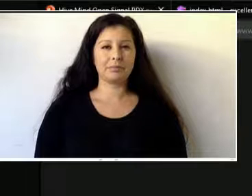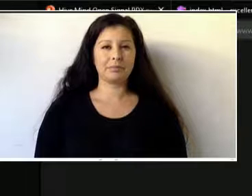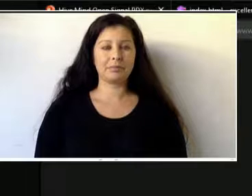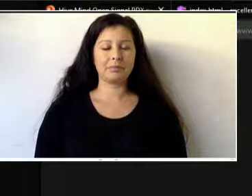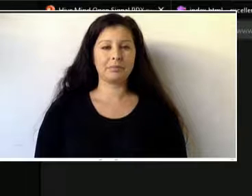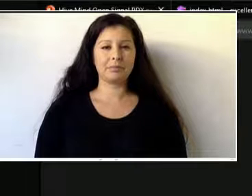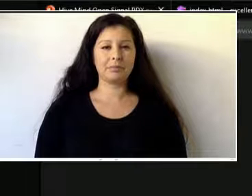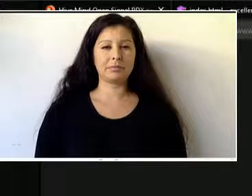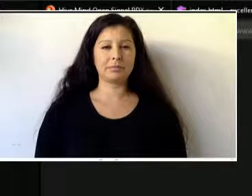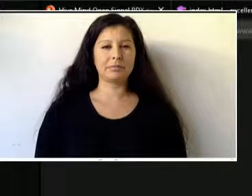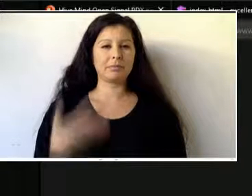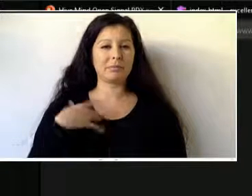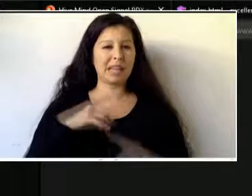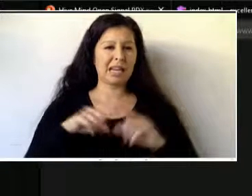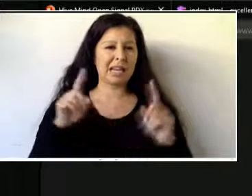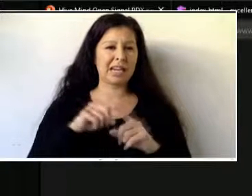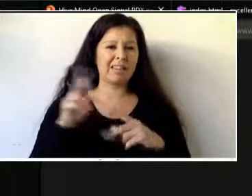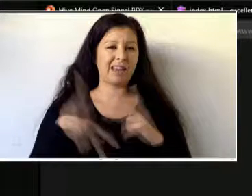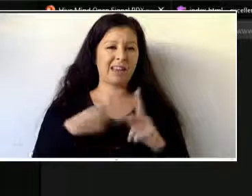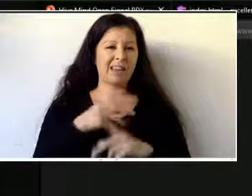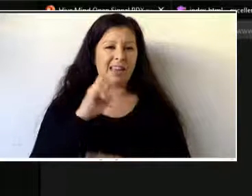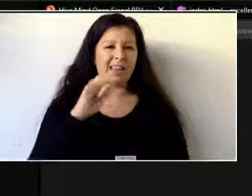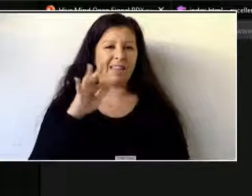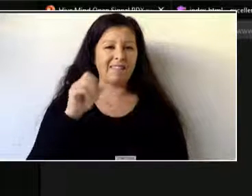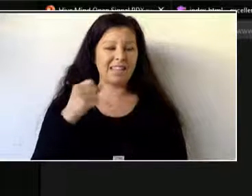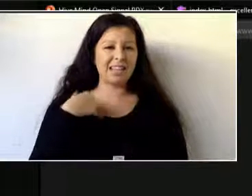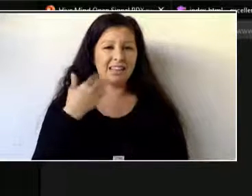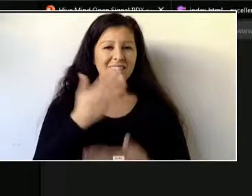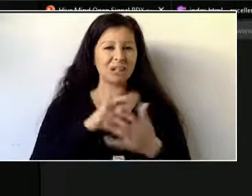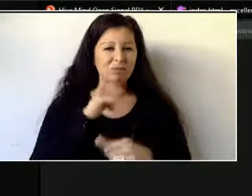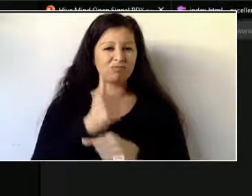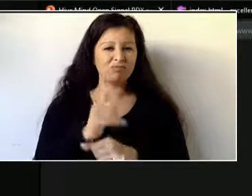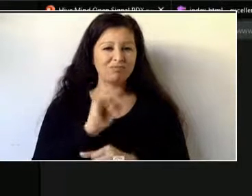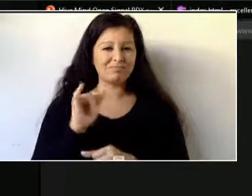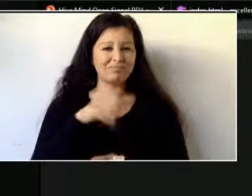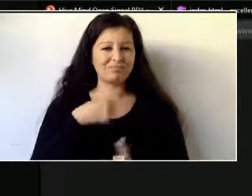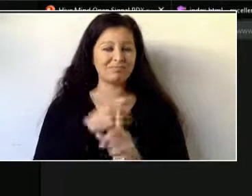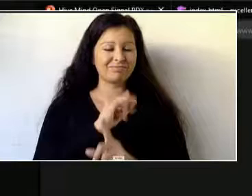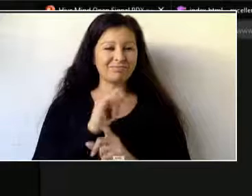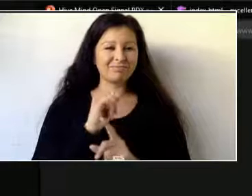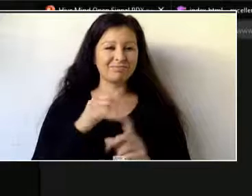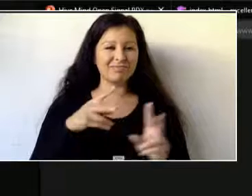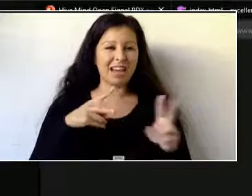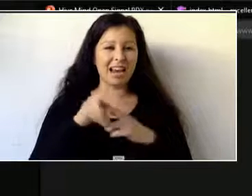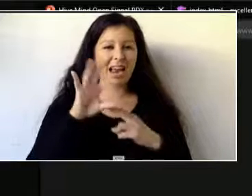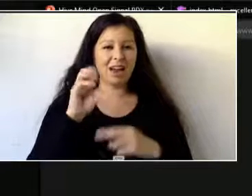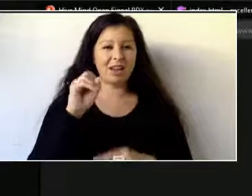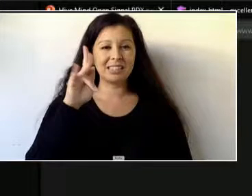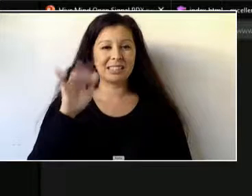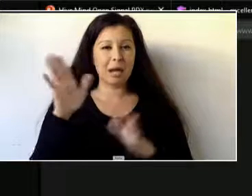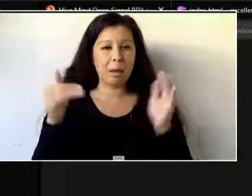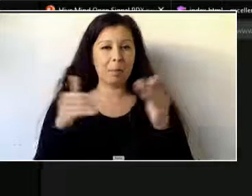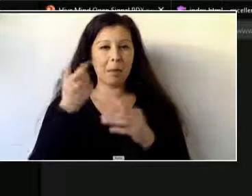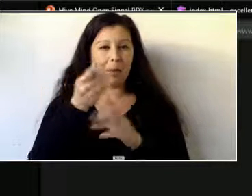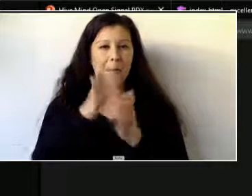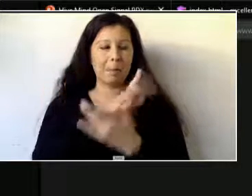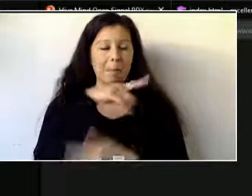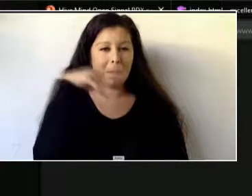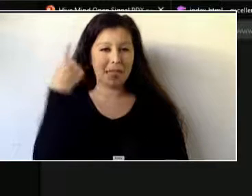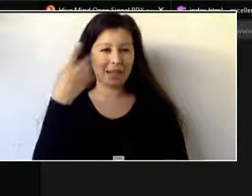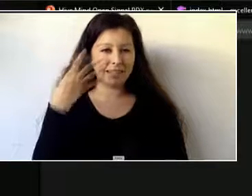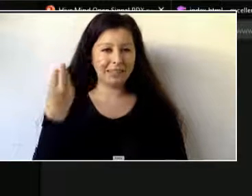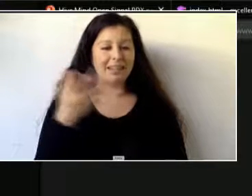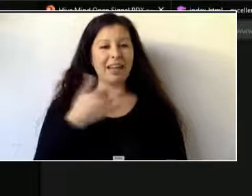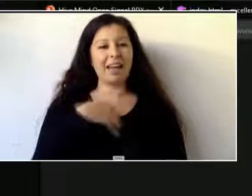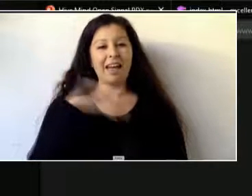Yeah, so like there's like different kinds of effects that I had on the buttons that were set. So, you know, there's like effects like cutting out the skybox, so making the skybox black. And